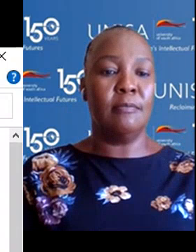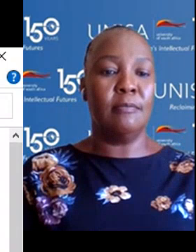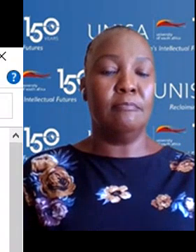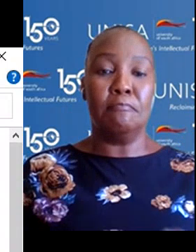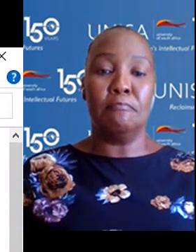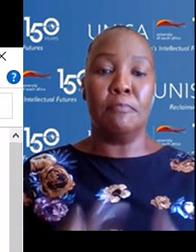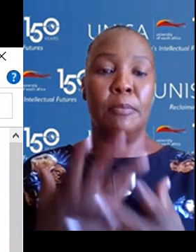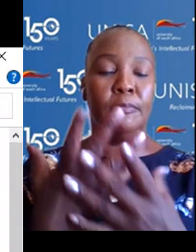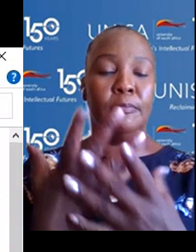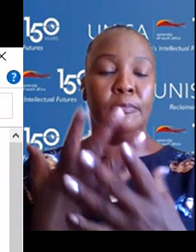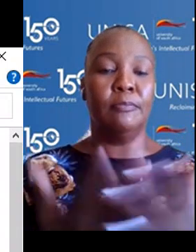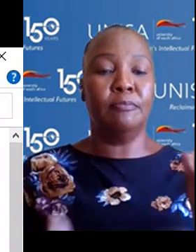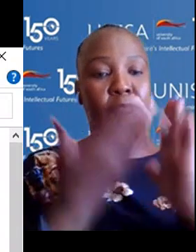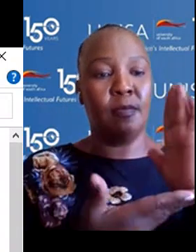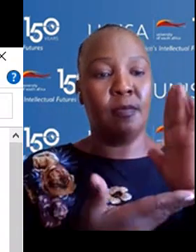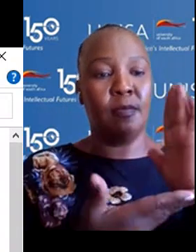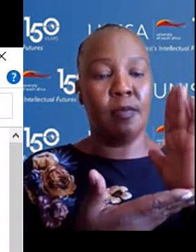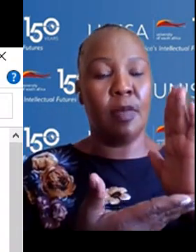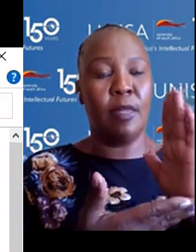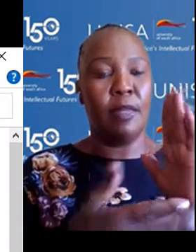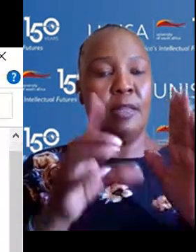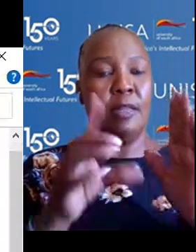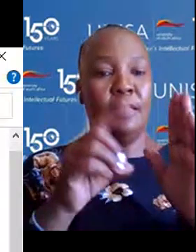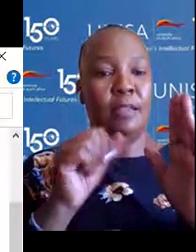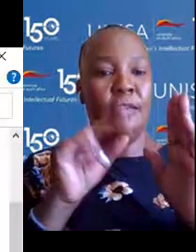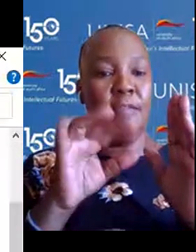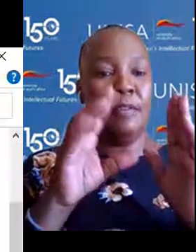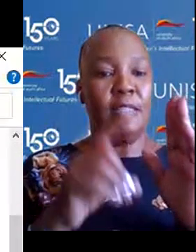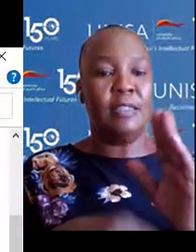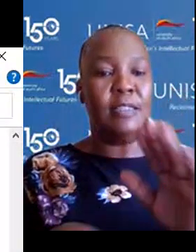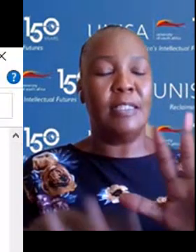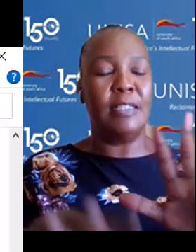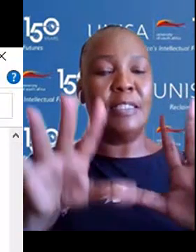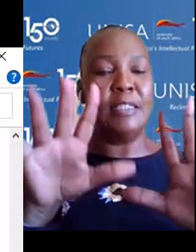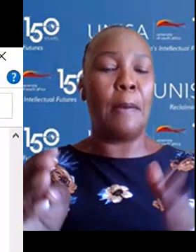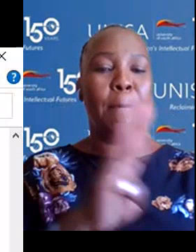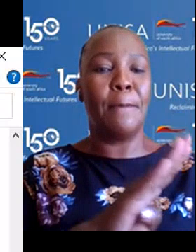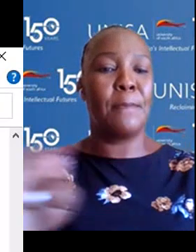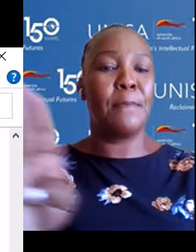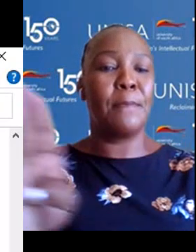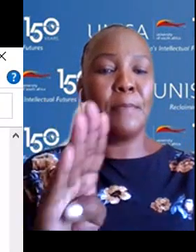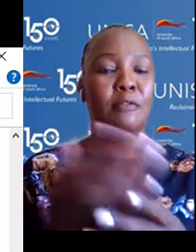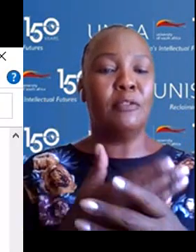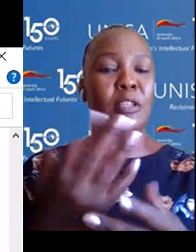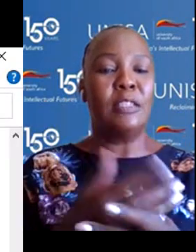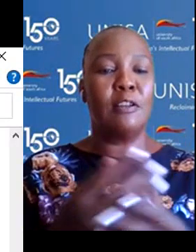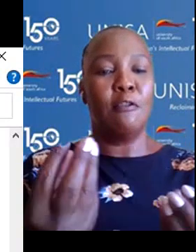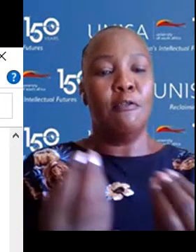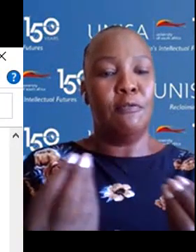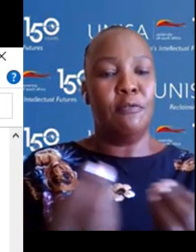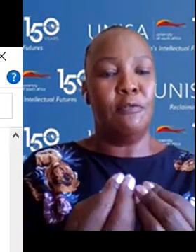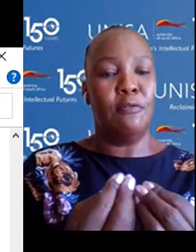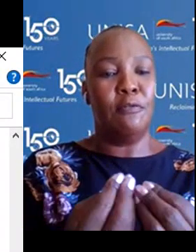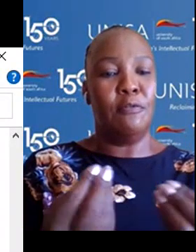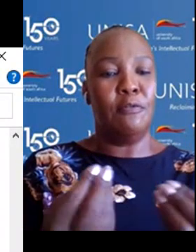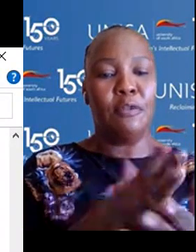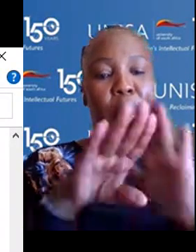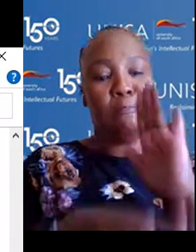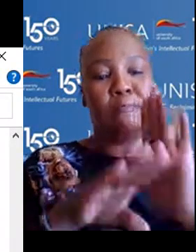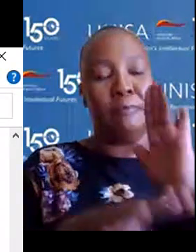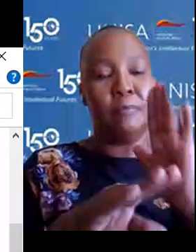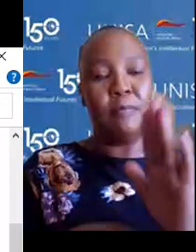Now, as you guys can see, David has like 10 billion folders over here and a few files at the bottom over there. So